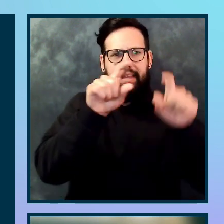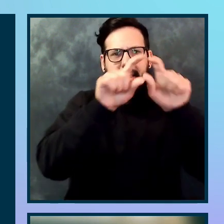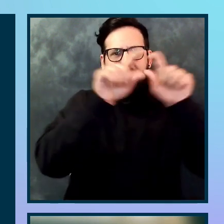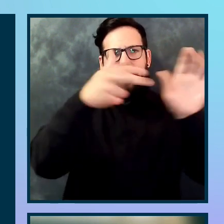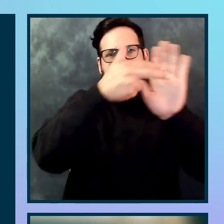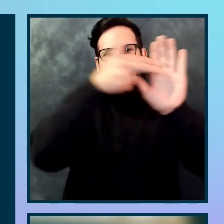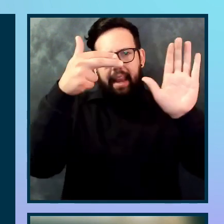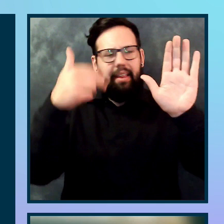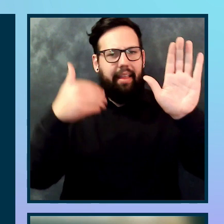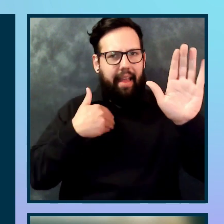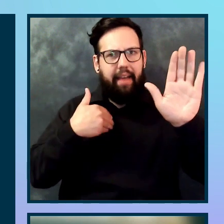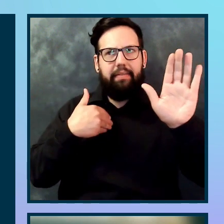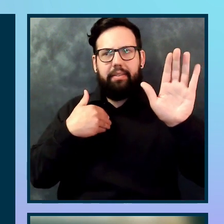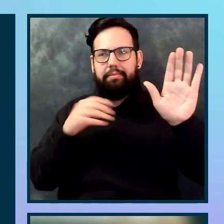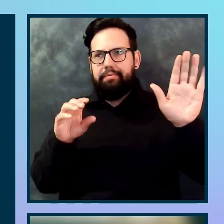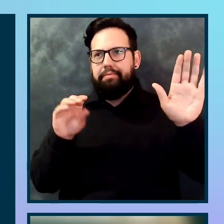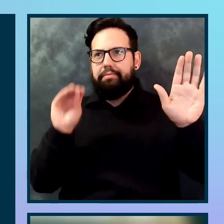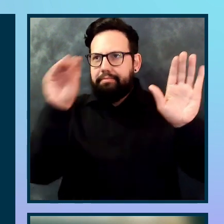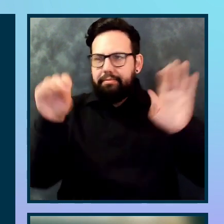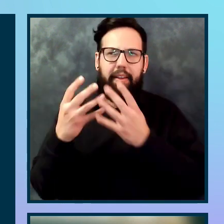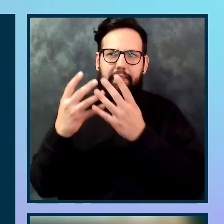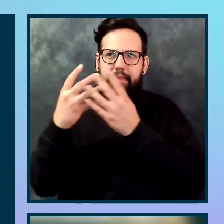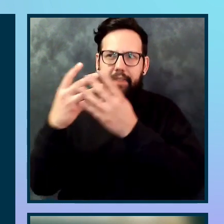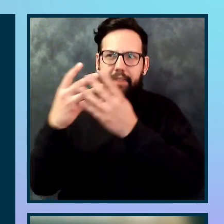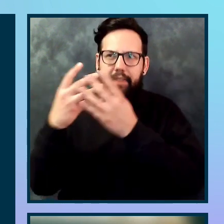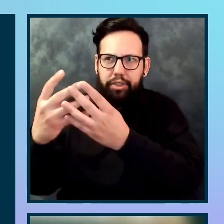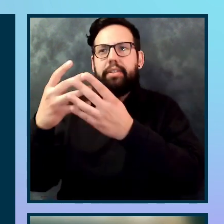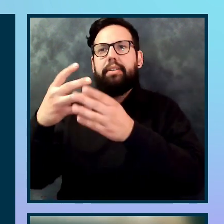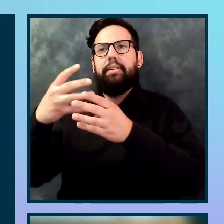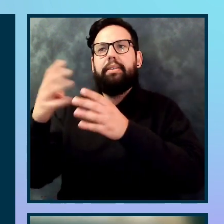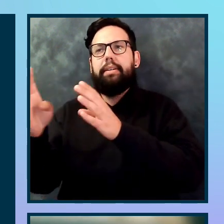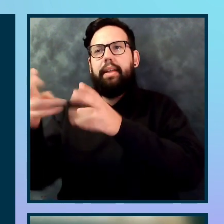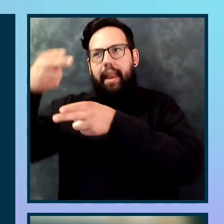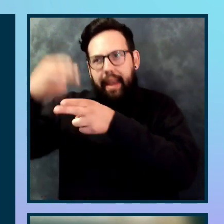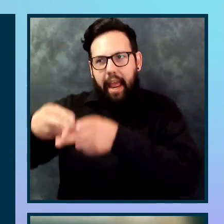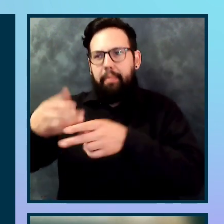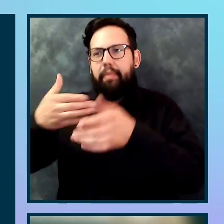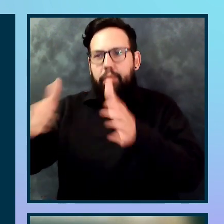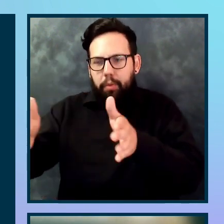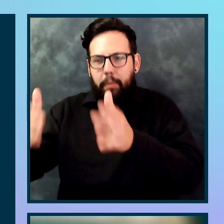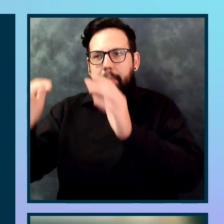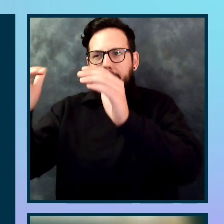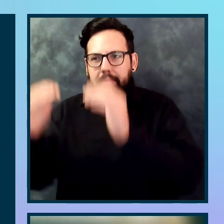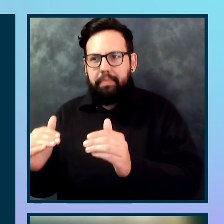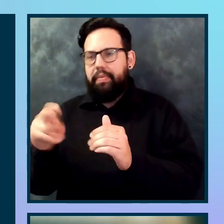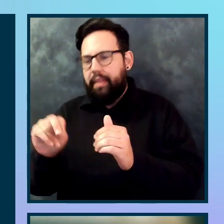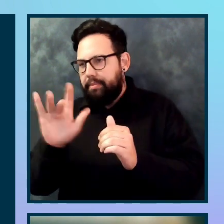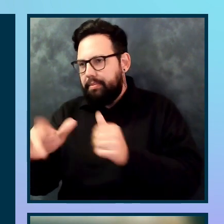the filter button on one side, the name of the room in the middle, and then on the other side, an add plant